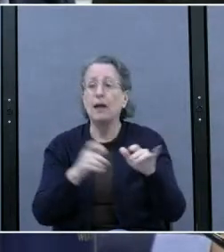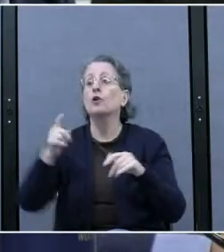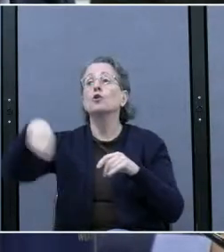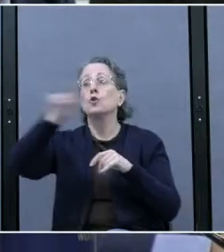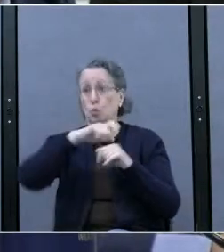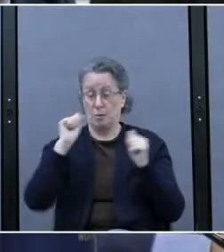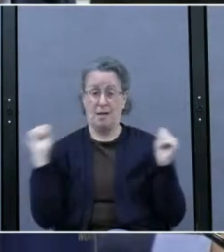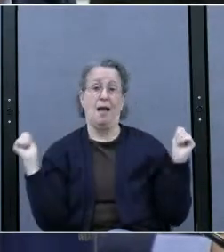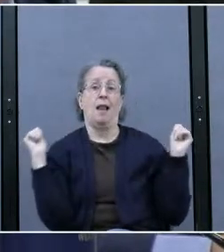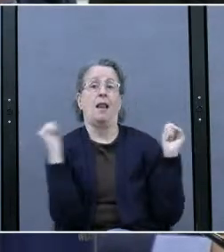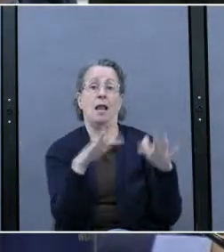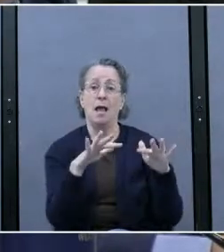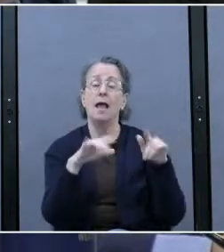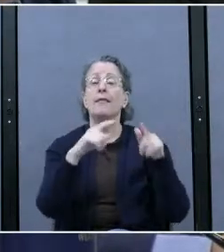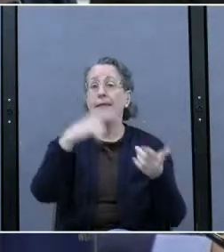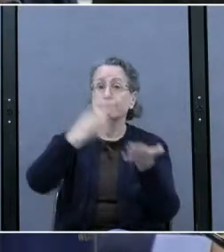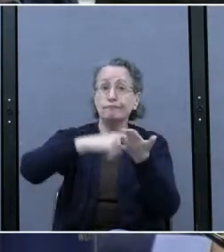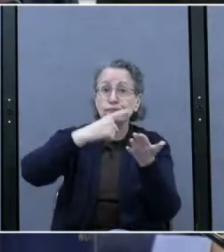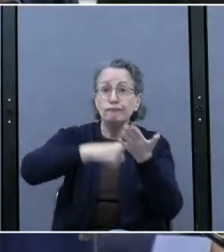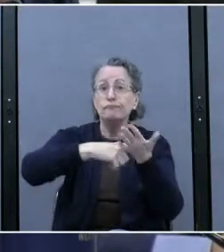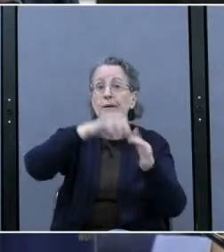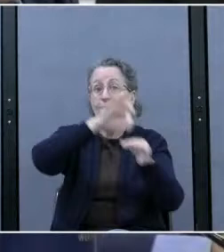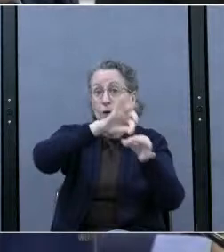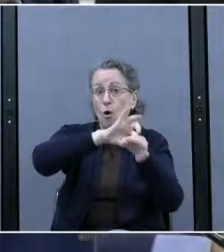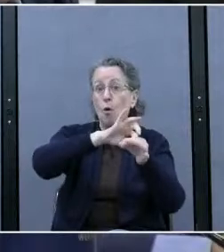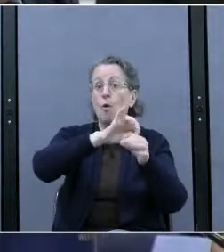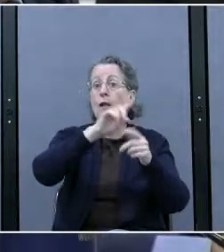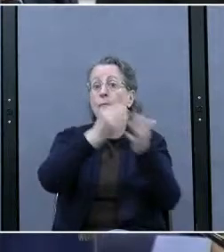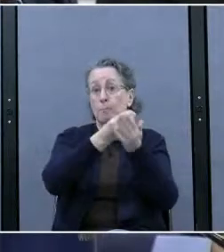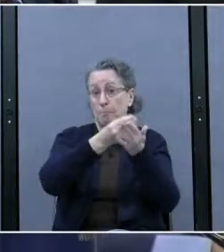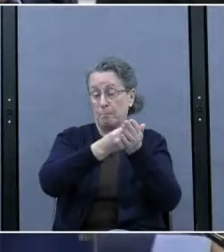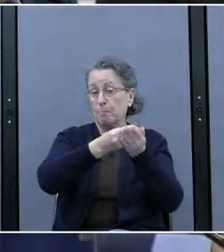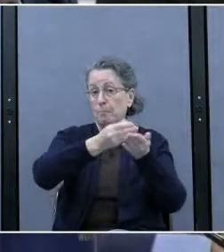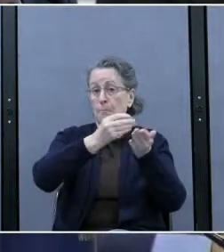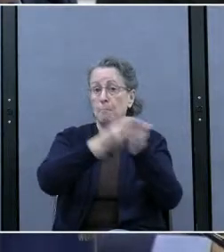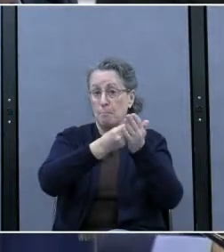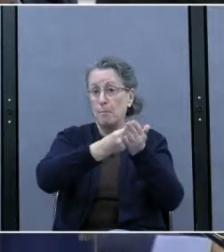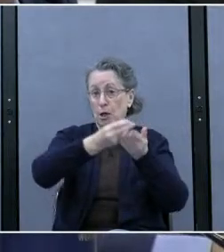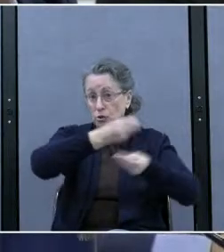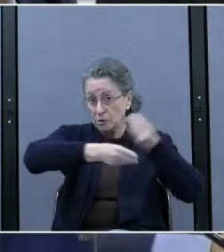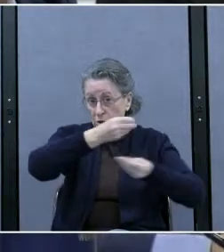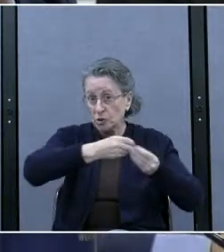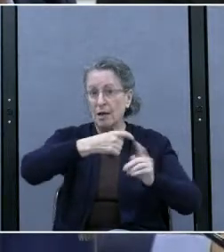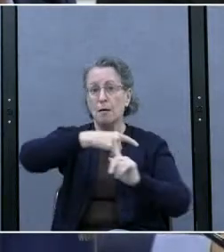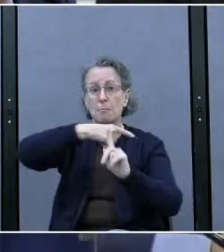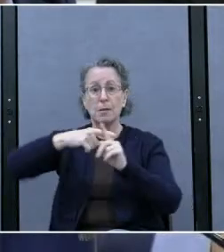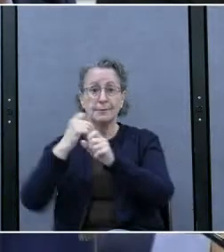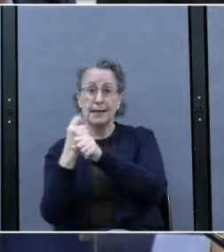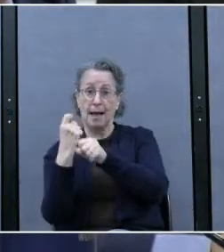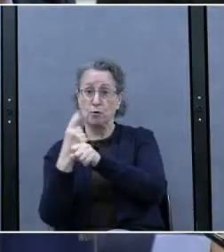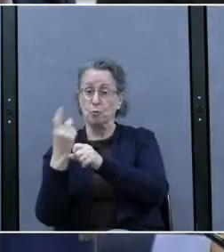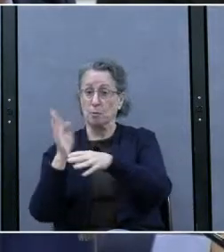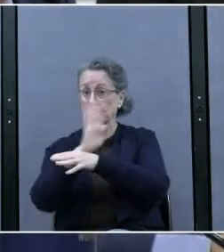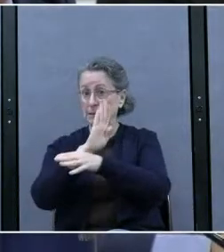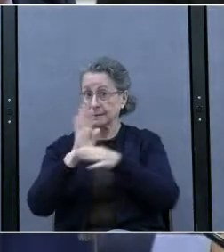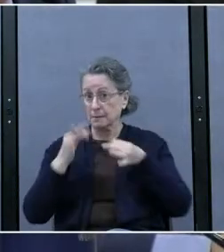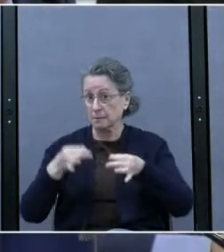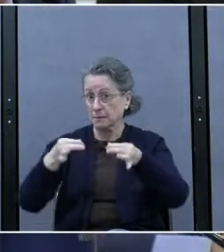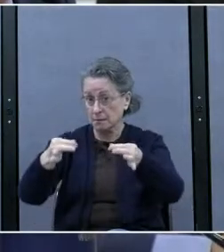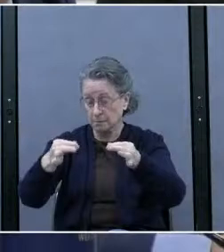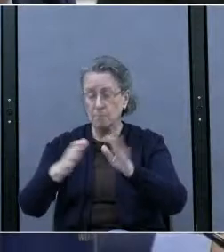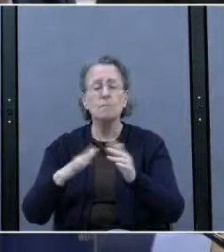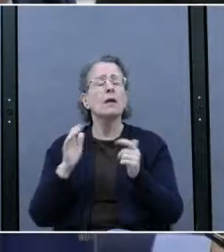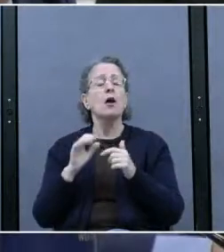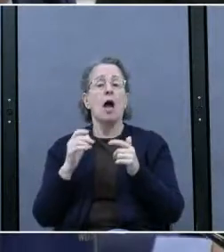is where they vote on the budget and do all of their other annual business. The regularly scheduled select board meeting is being